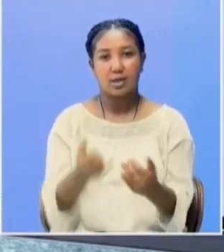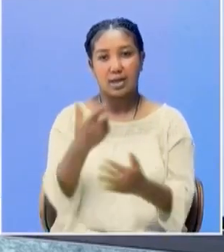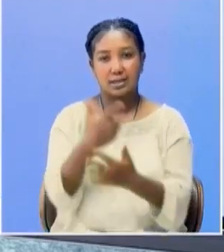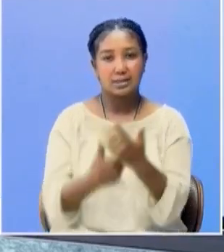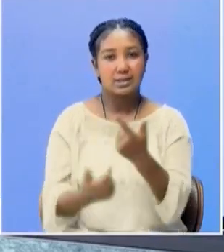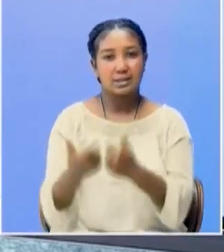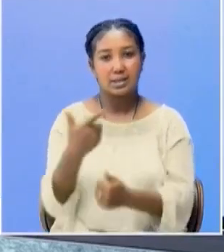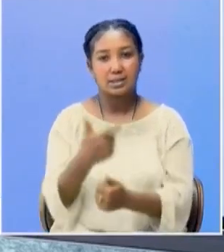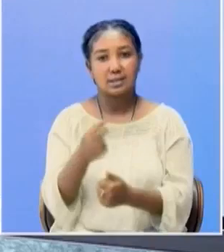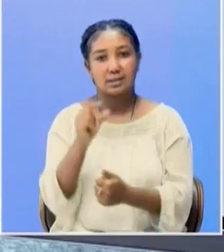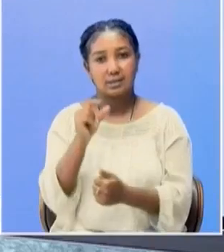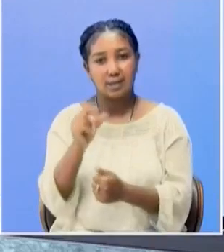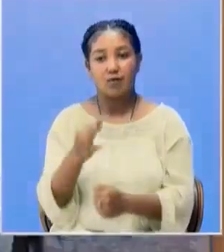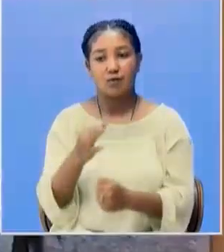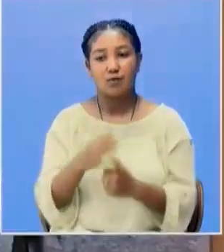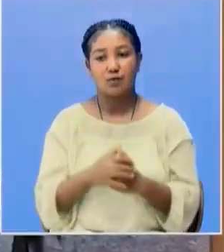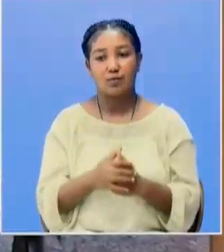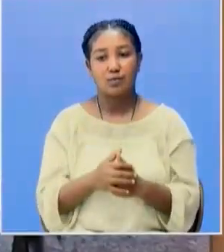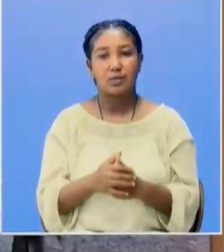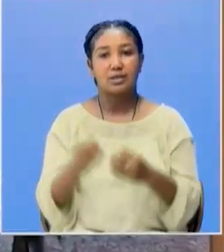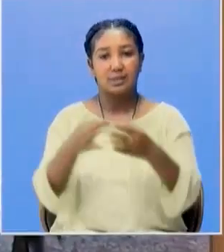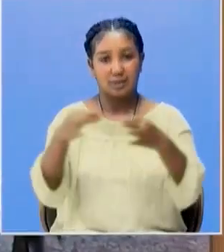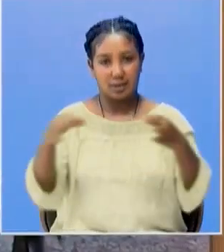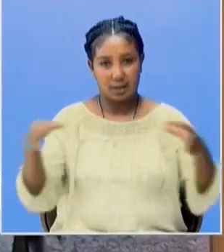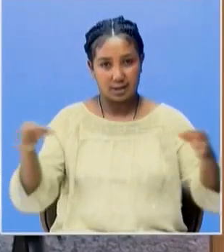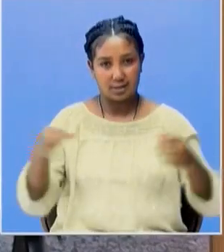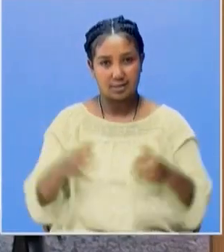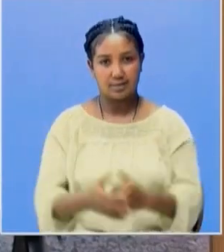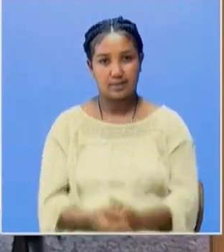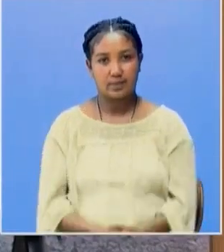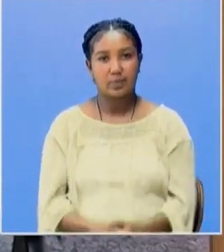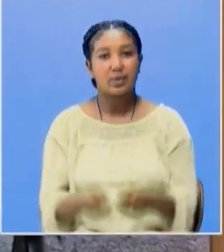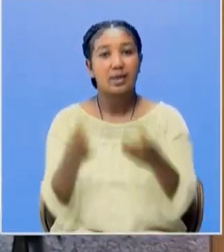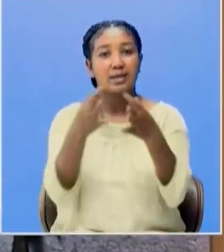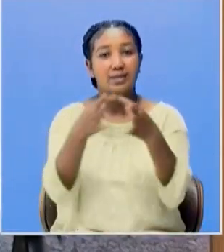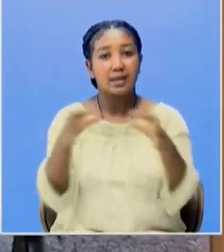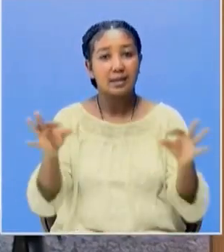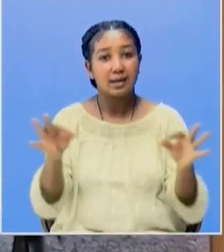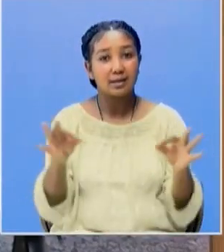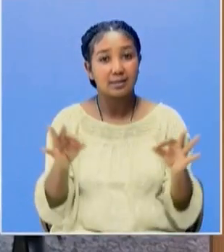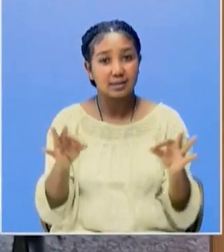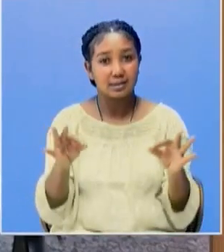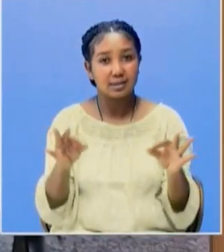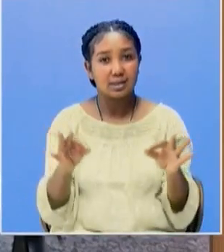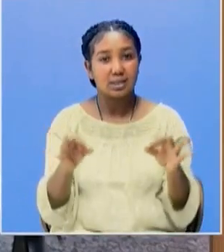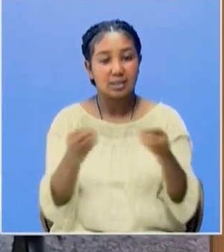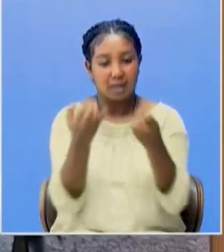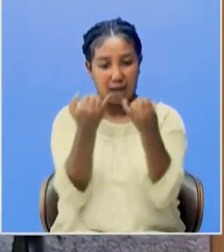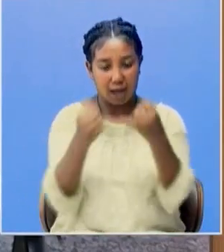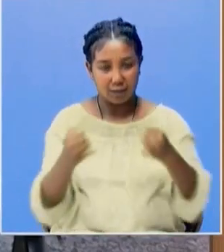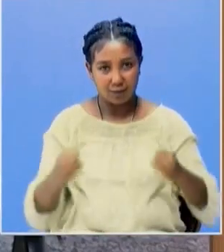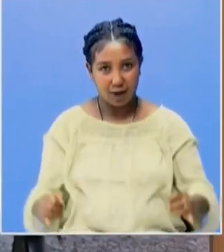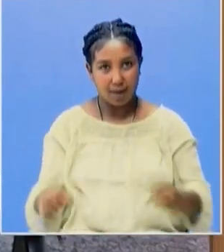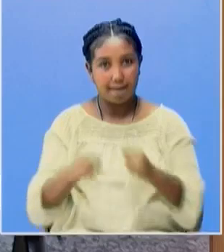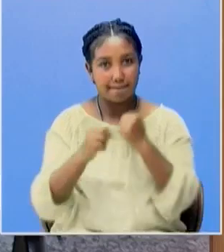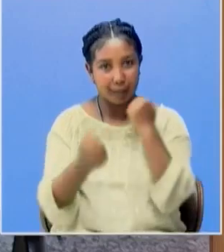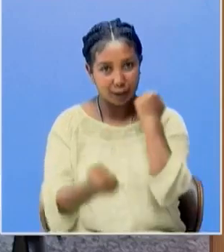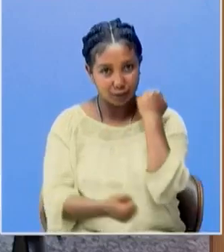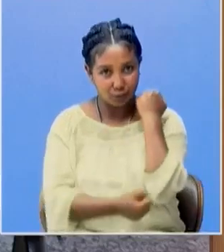discuss some types of sentence. Sentence-based nature can be classified based on